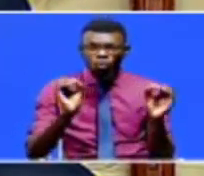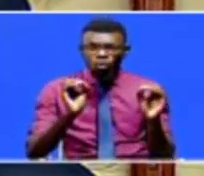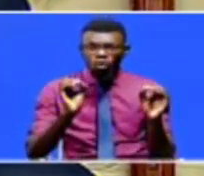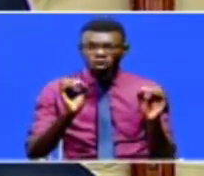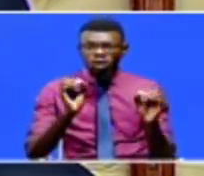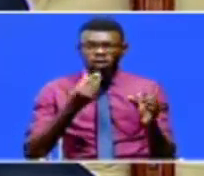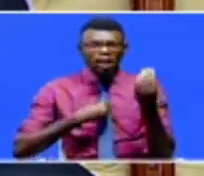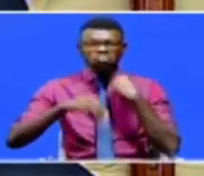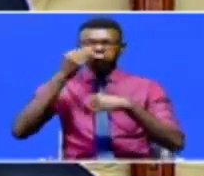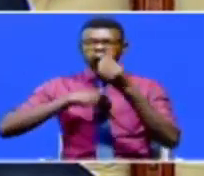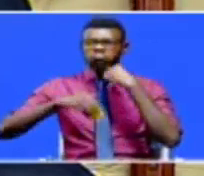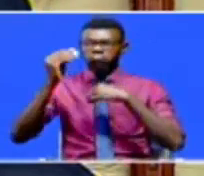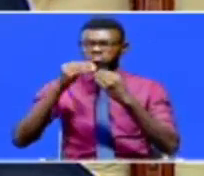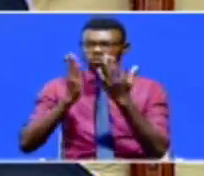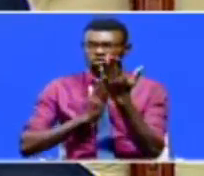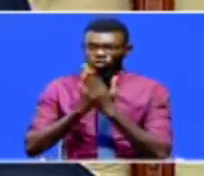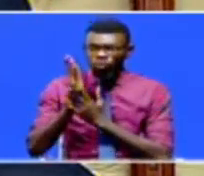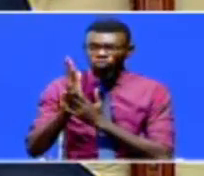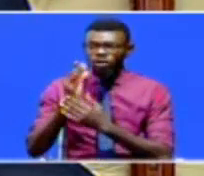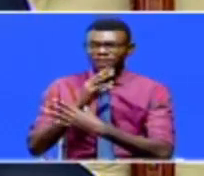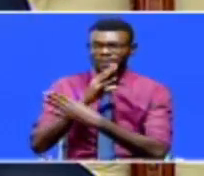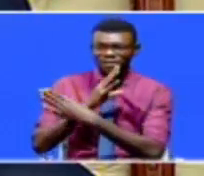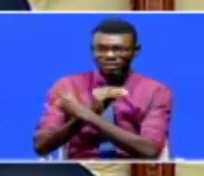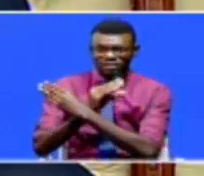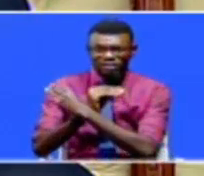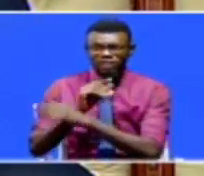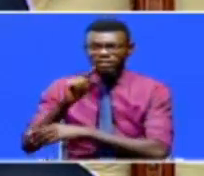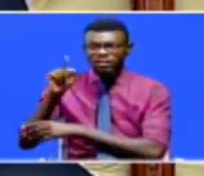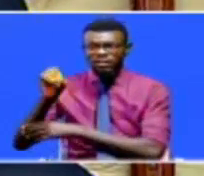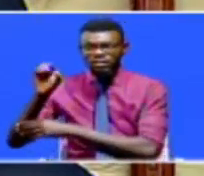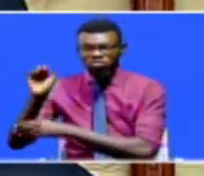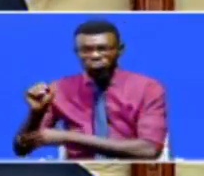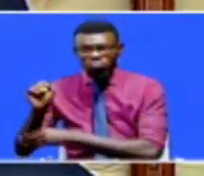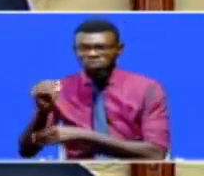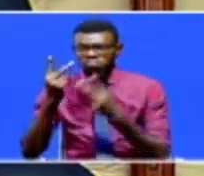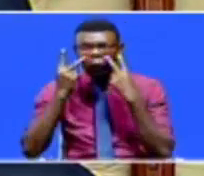eat through Zoom or any other technology platform.